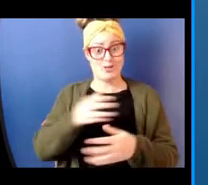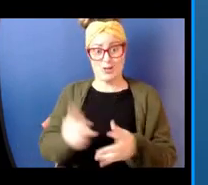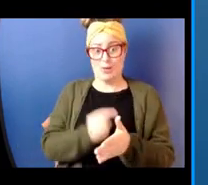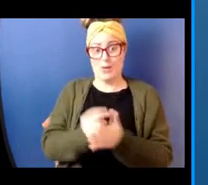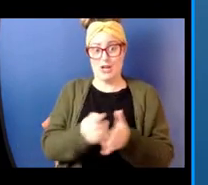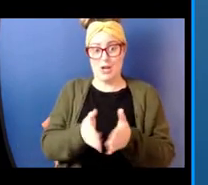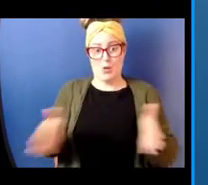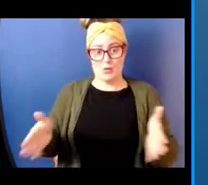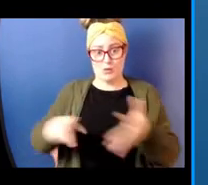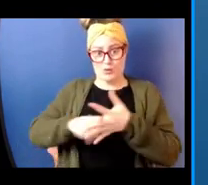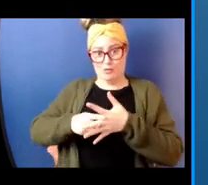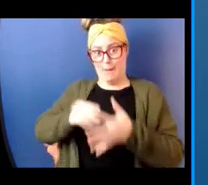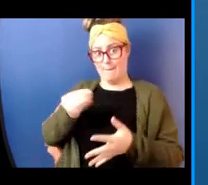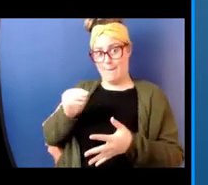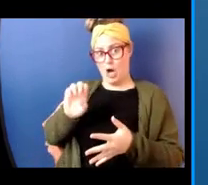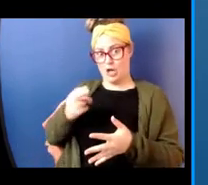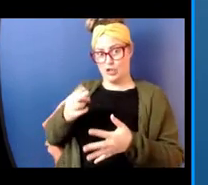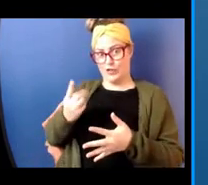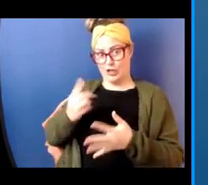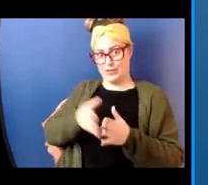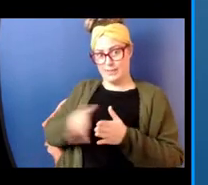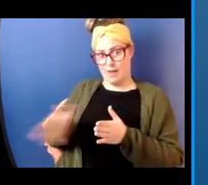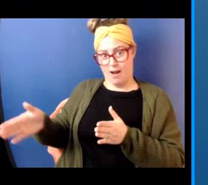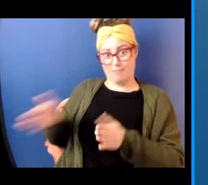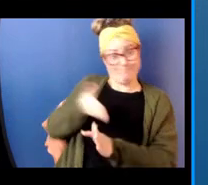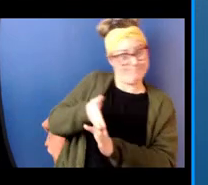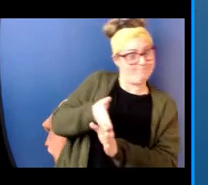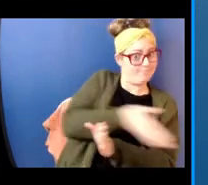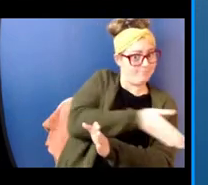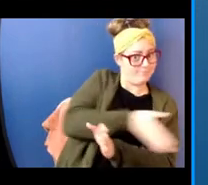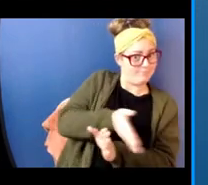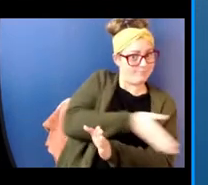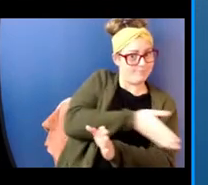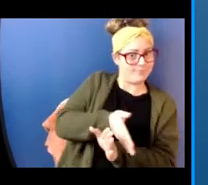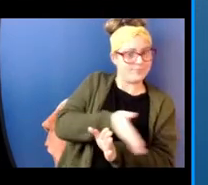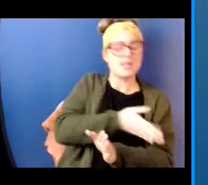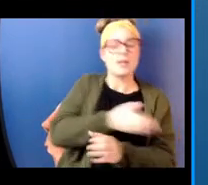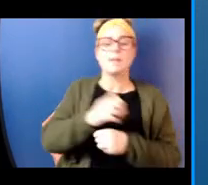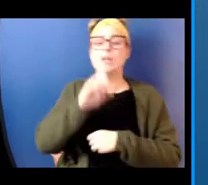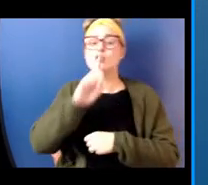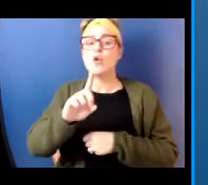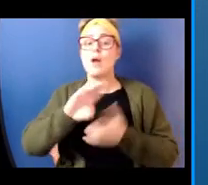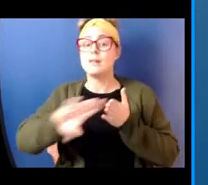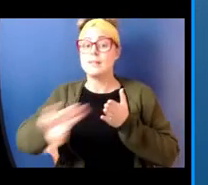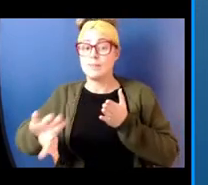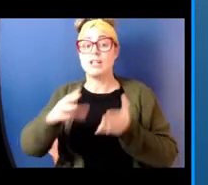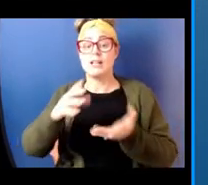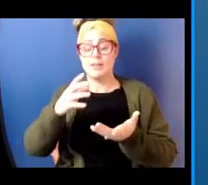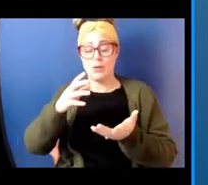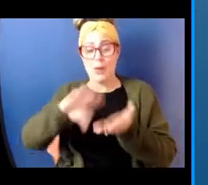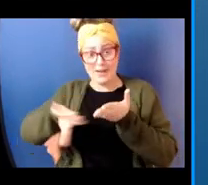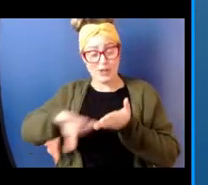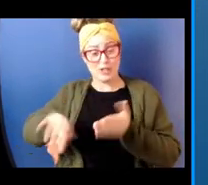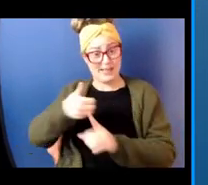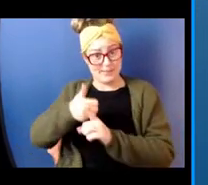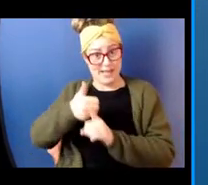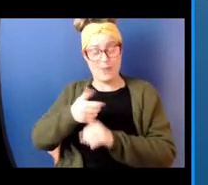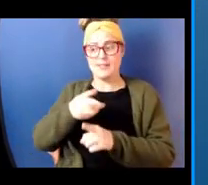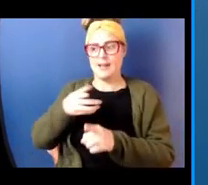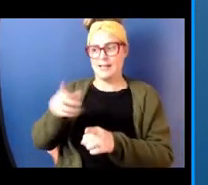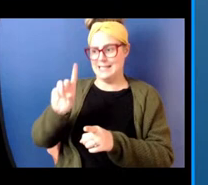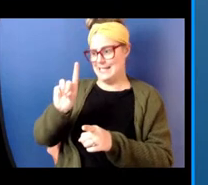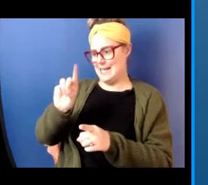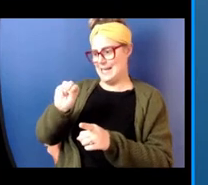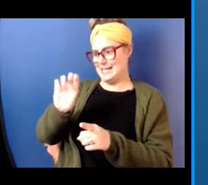want to make sure given that all of these waivers are subject to ratification of the DNC that the states